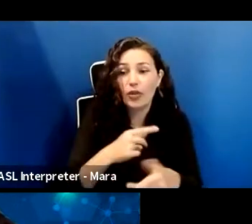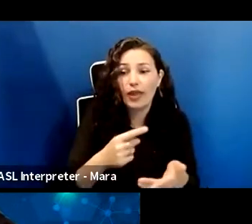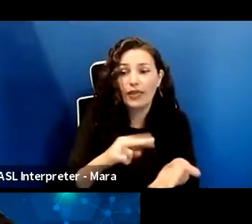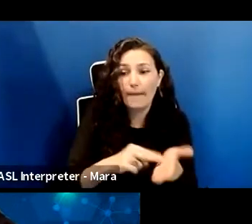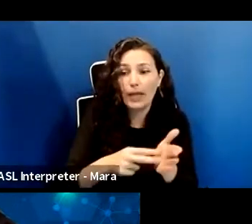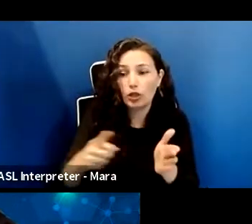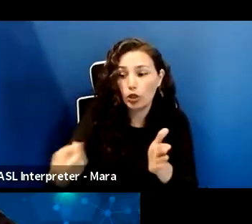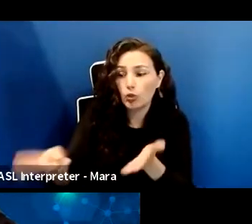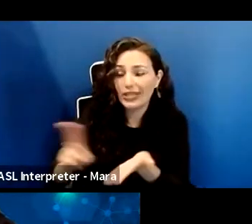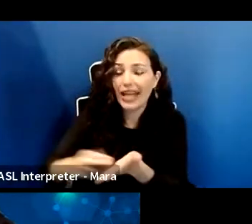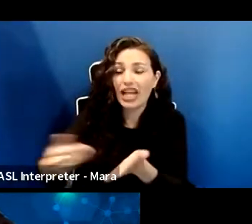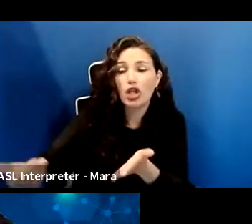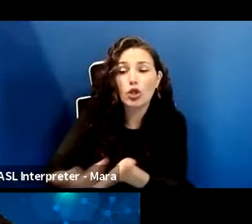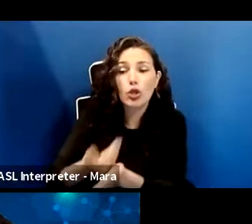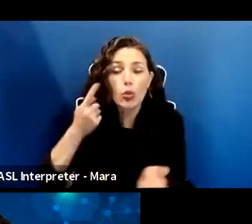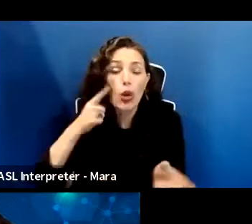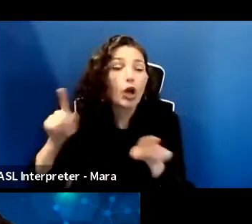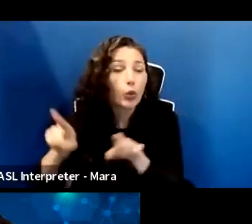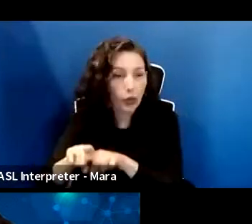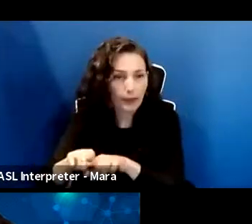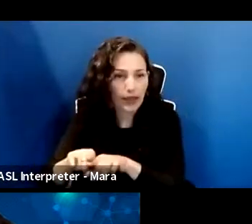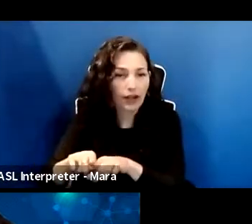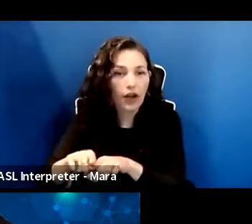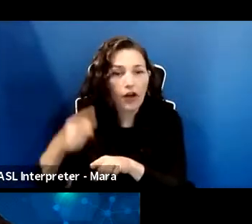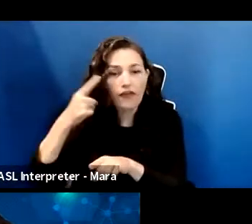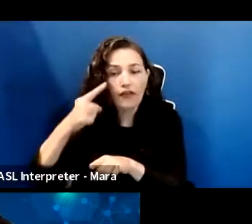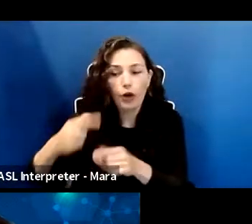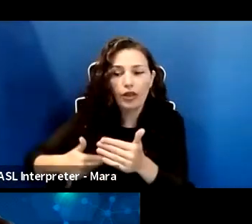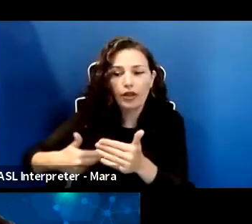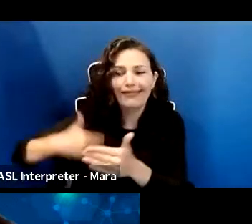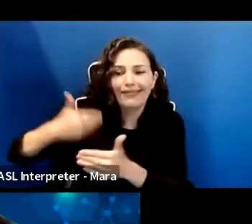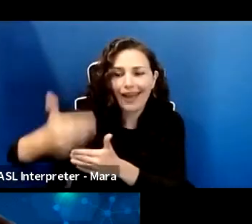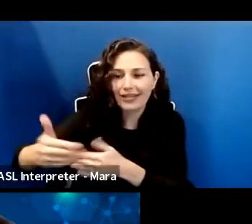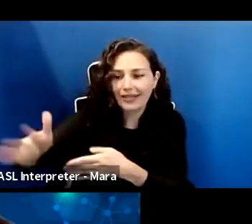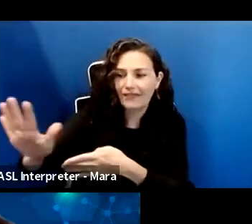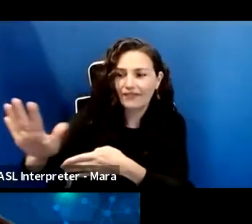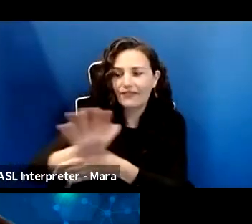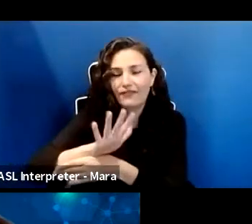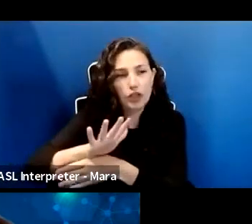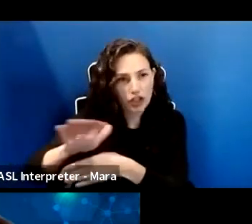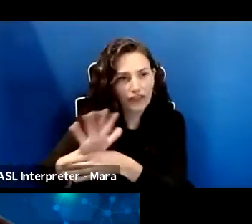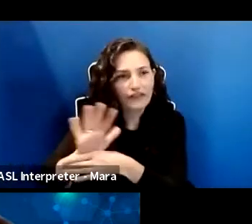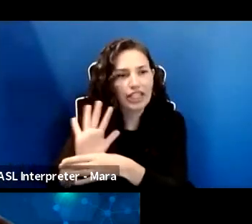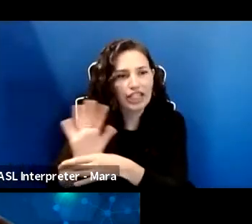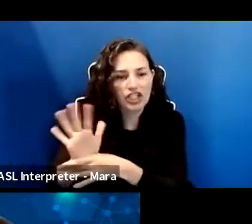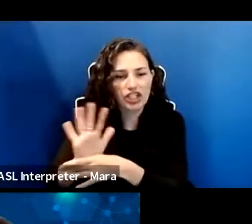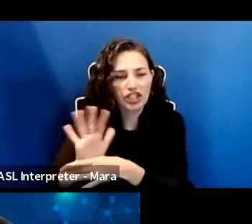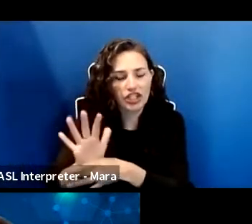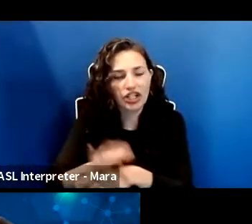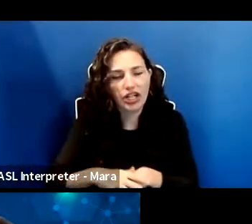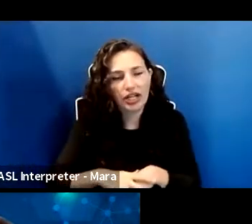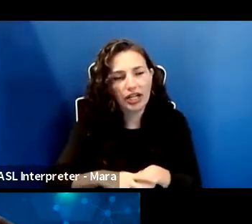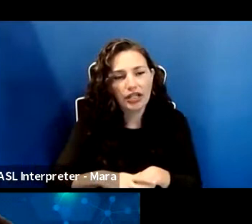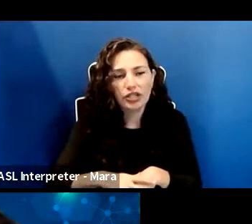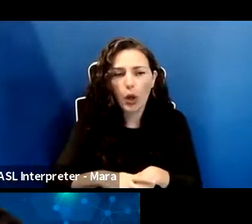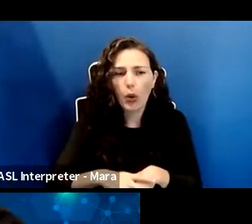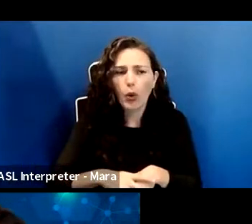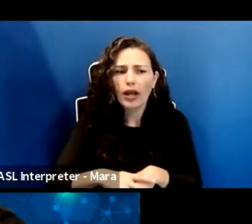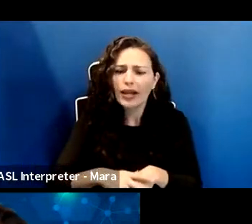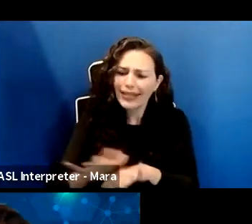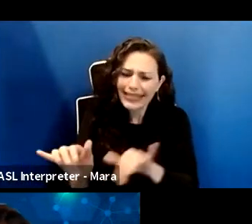length. So that would be a case where it's based on the similar project, but they're two